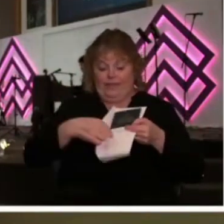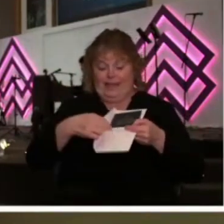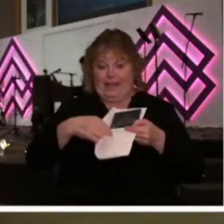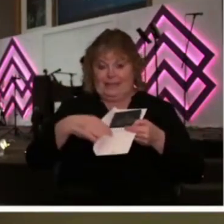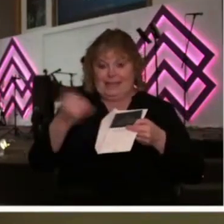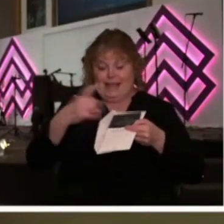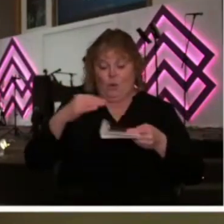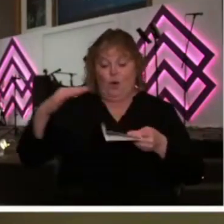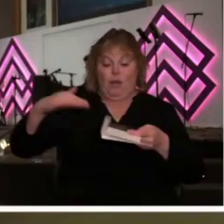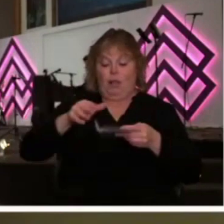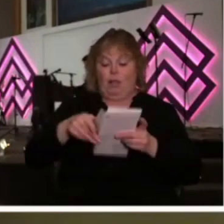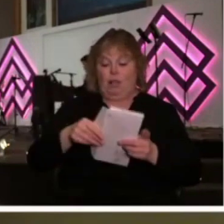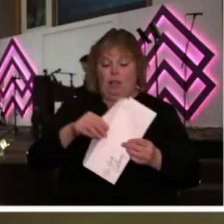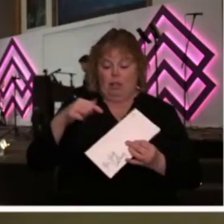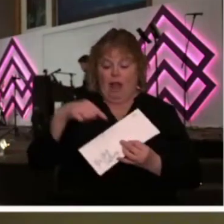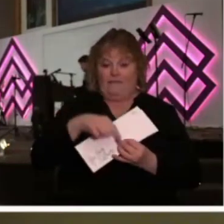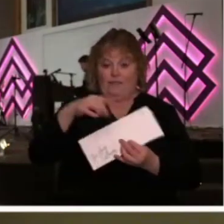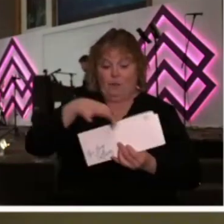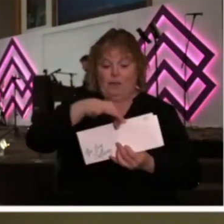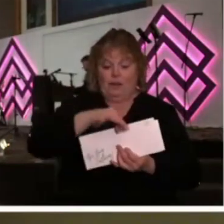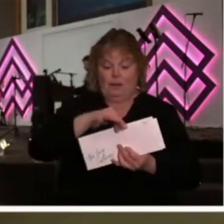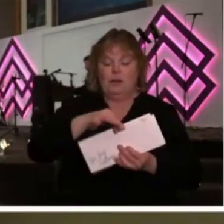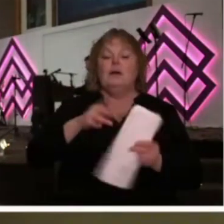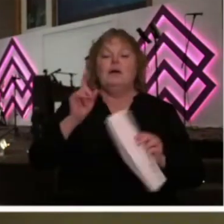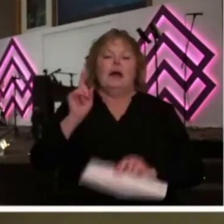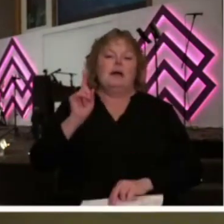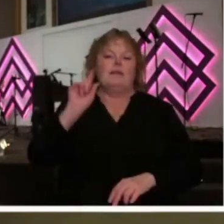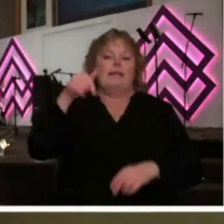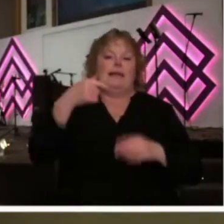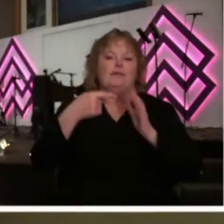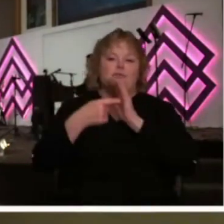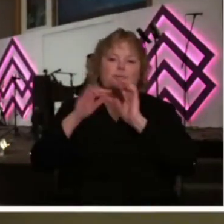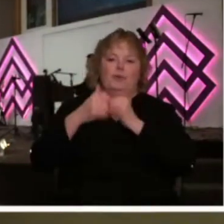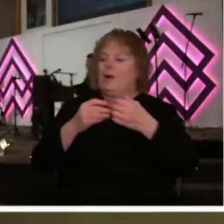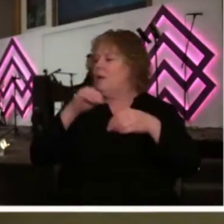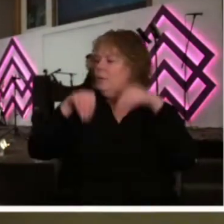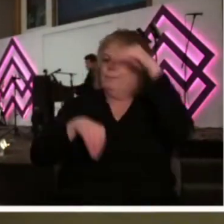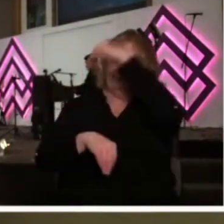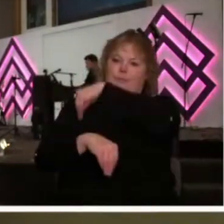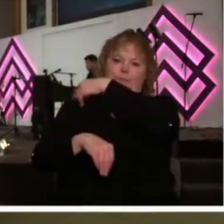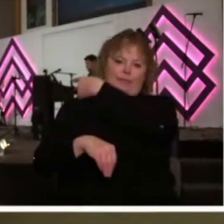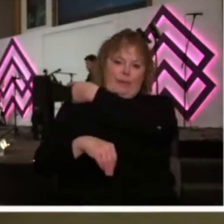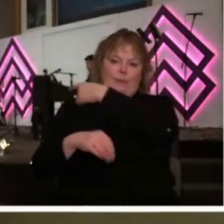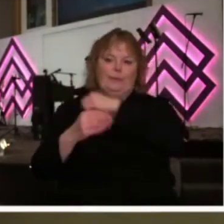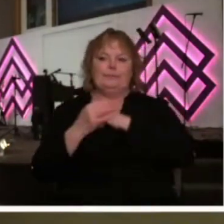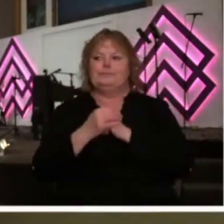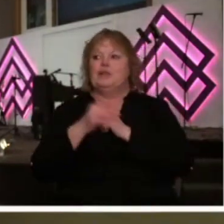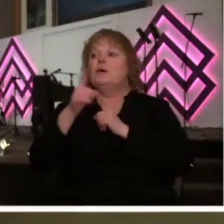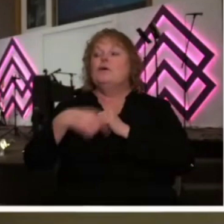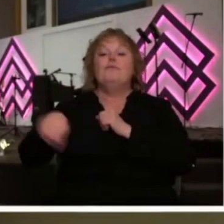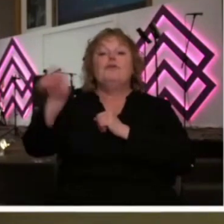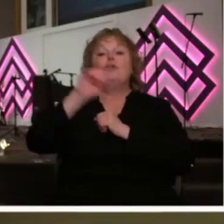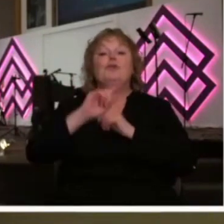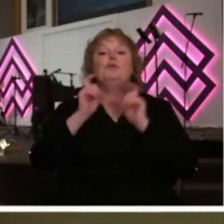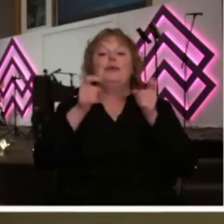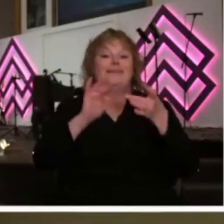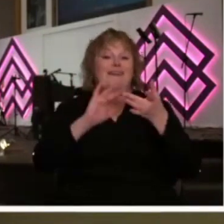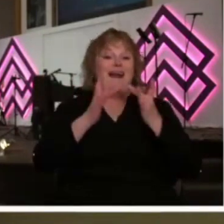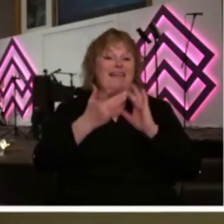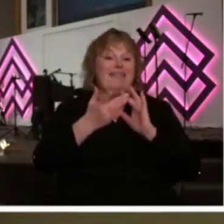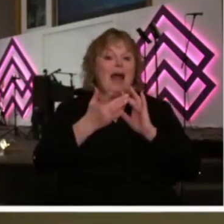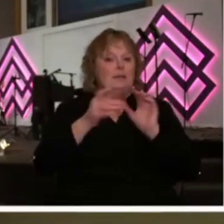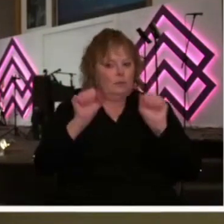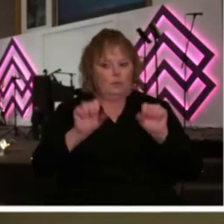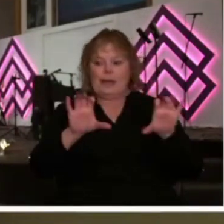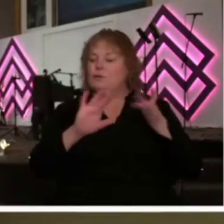all of that back in the envelope. And then in a little while, we're going to give you instructions on how you can deposit it. For those of you that give online regularly, you